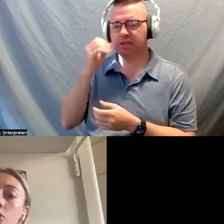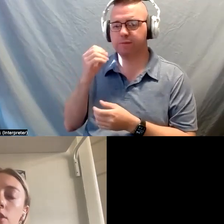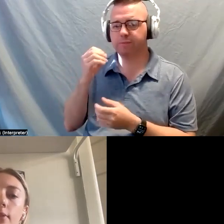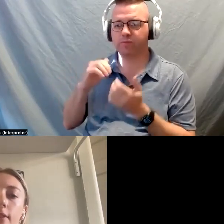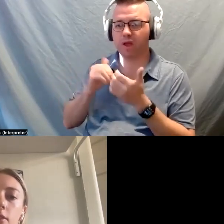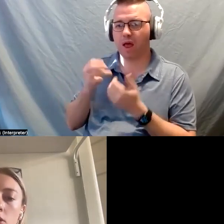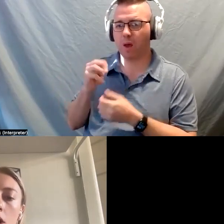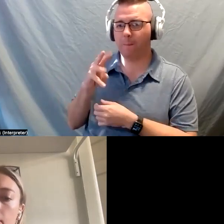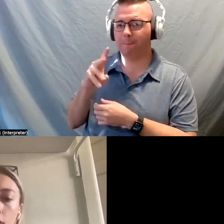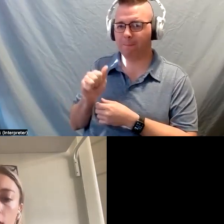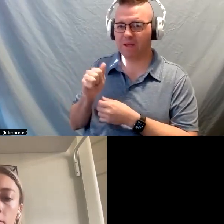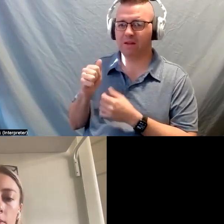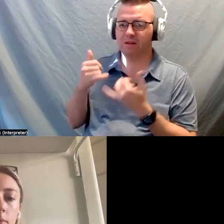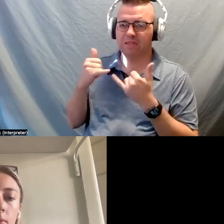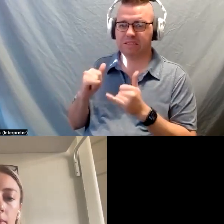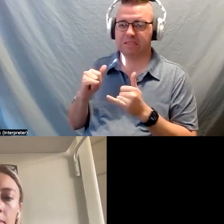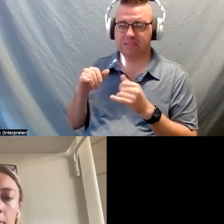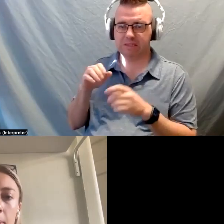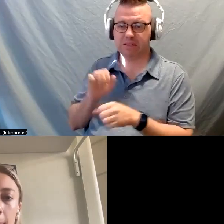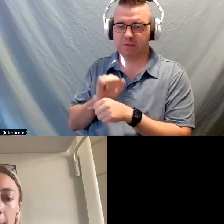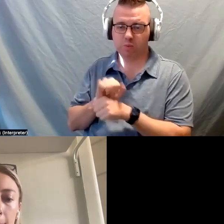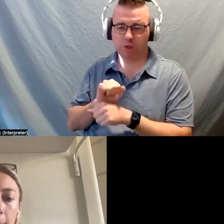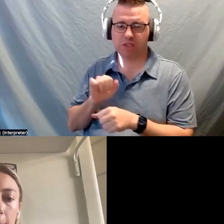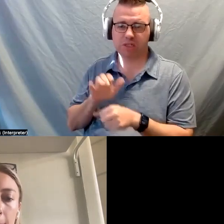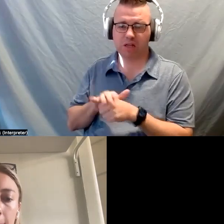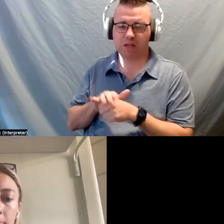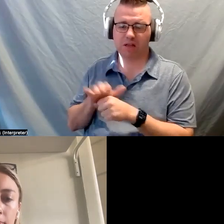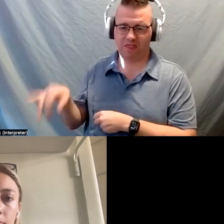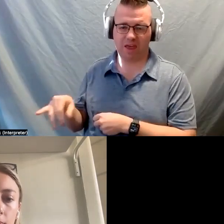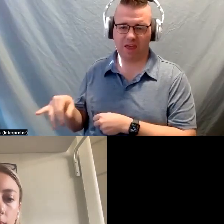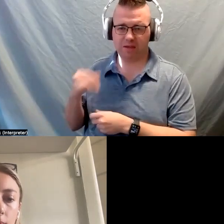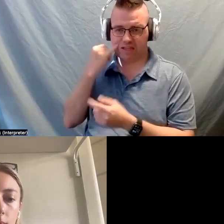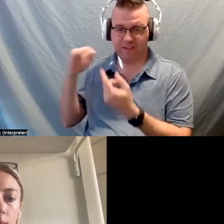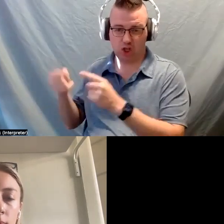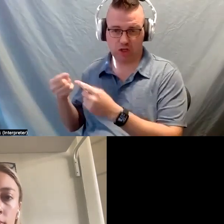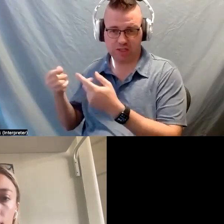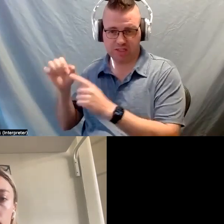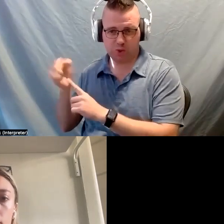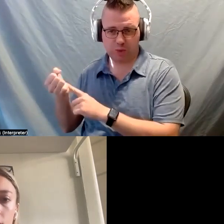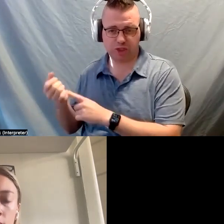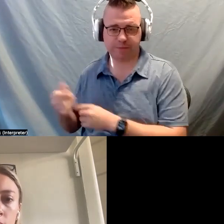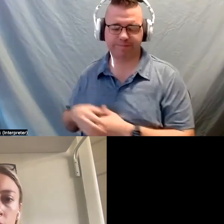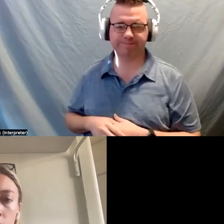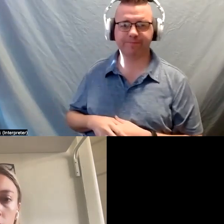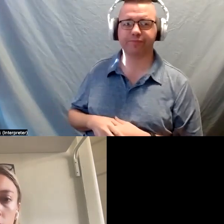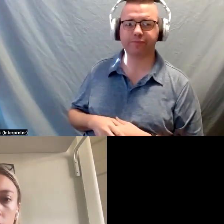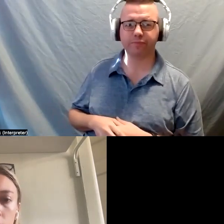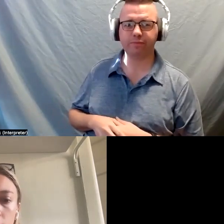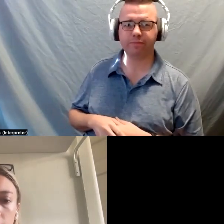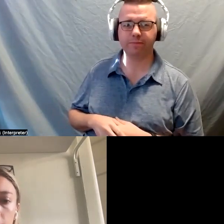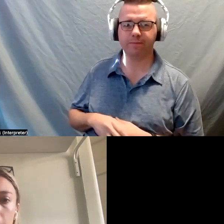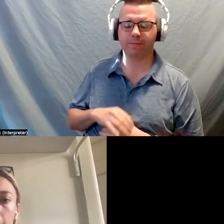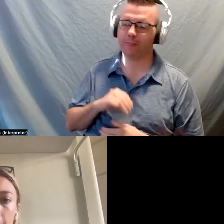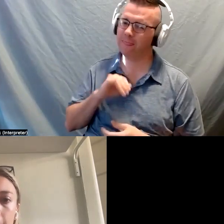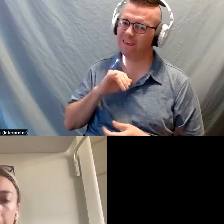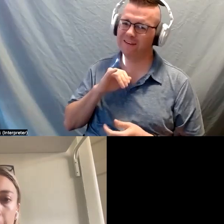have changed and if they're still harmful. I think that's a very interesting question. It's a hard one for me